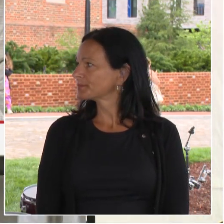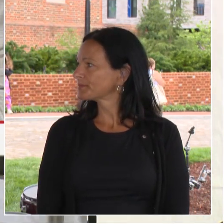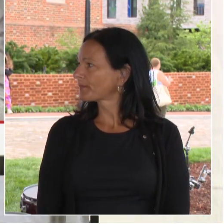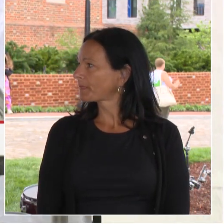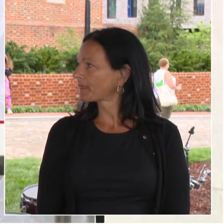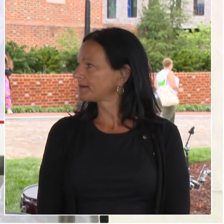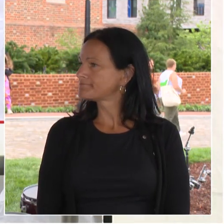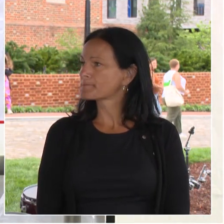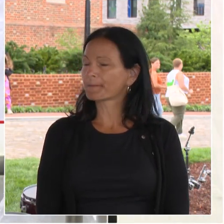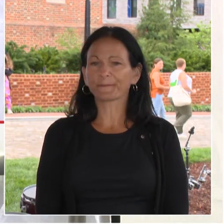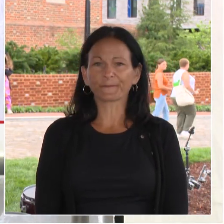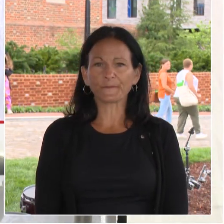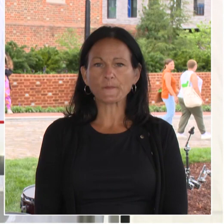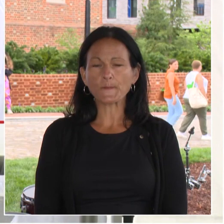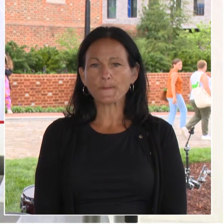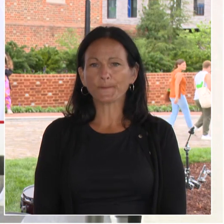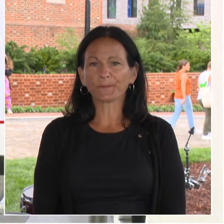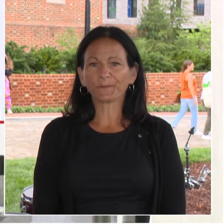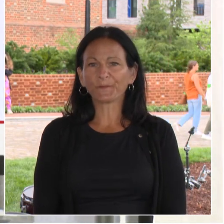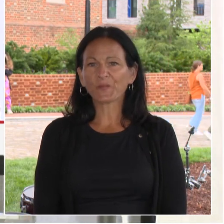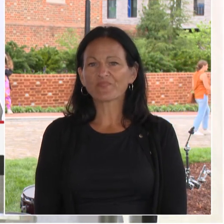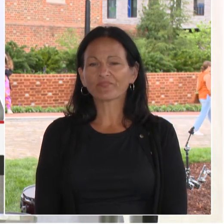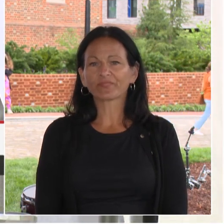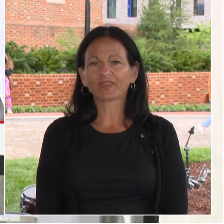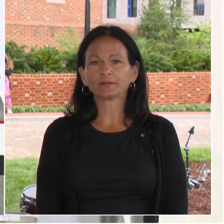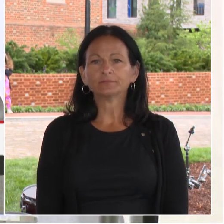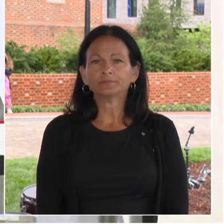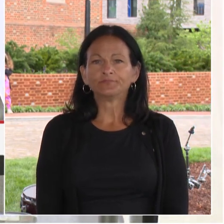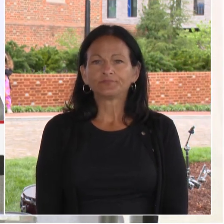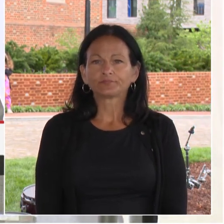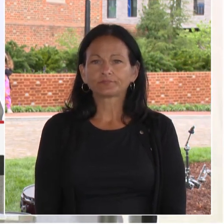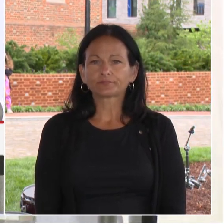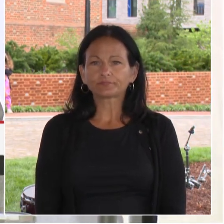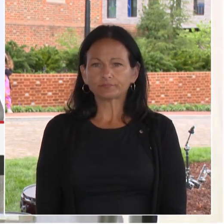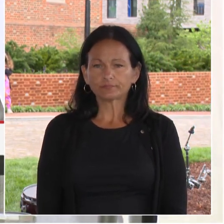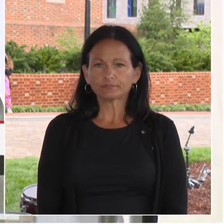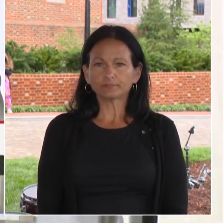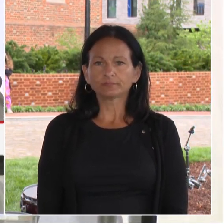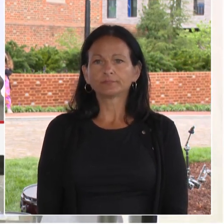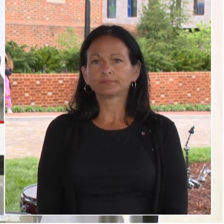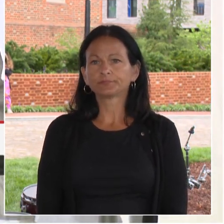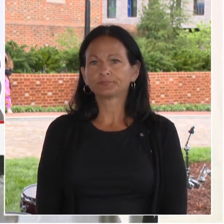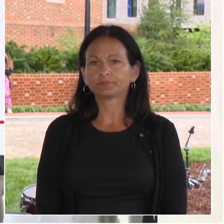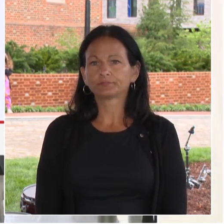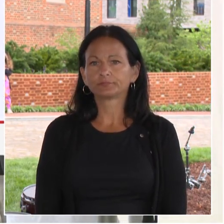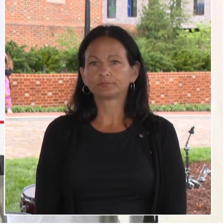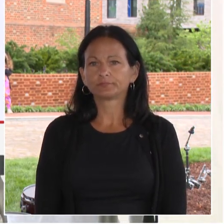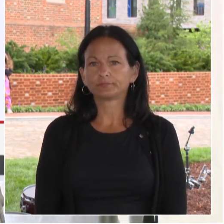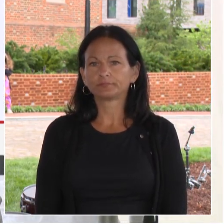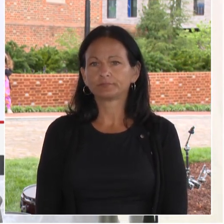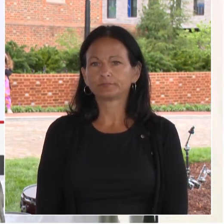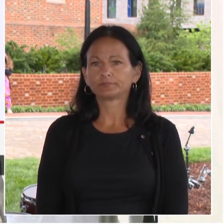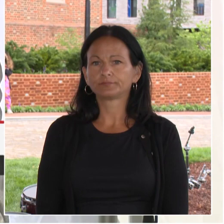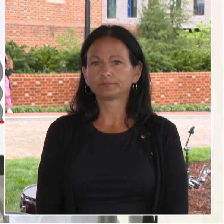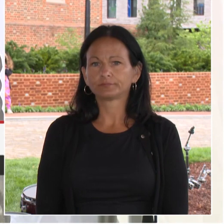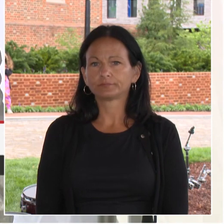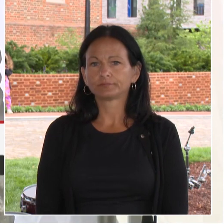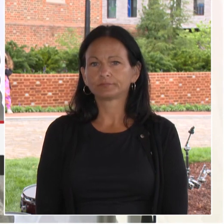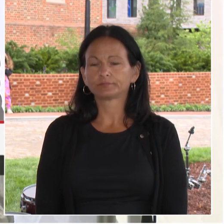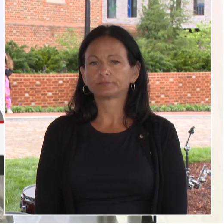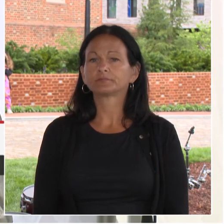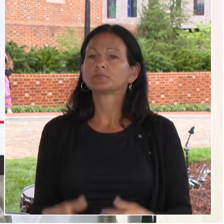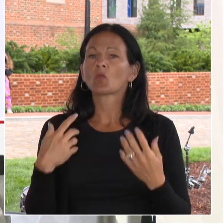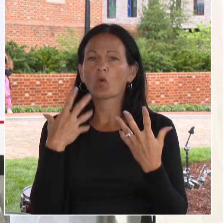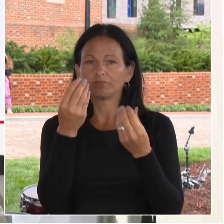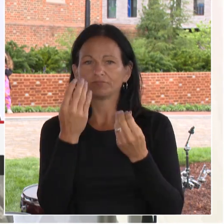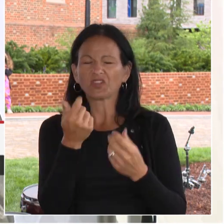Thank you, Dan. So I just wanted to say a few words about my team, the pleasure I have of getting up every